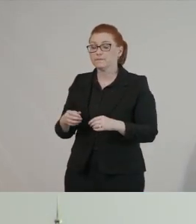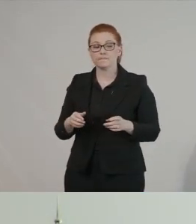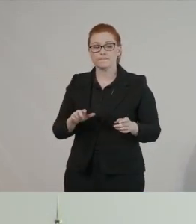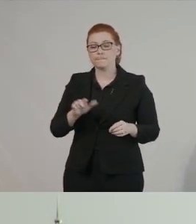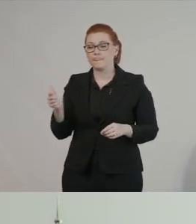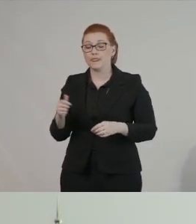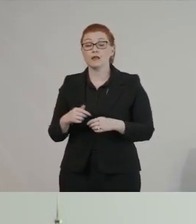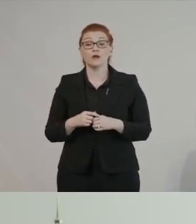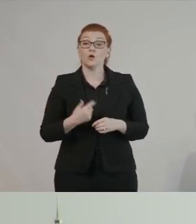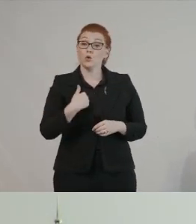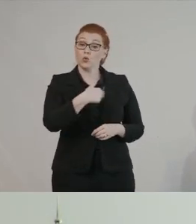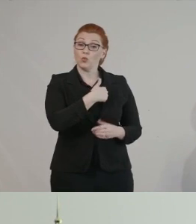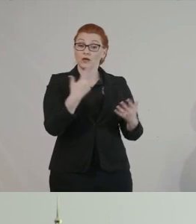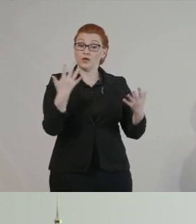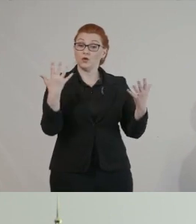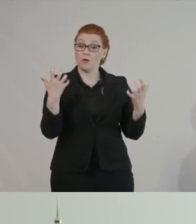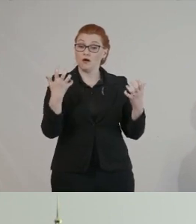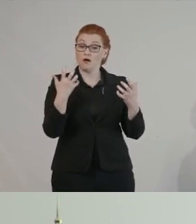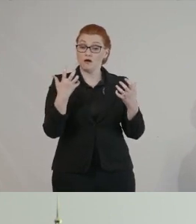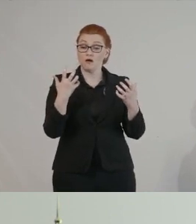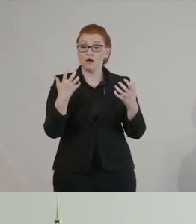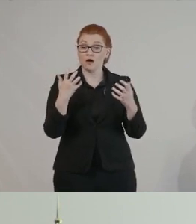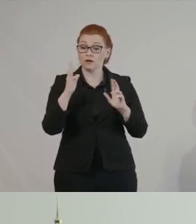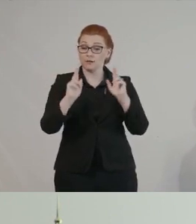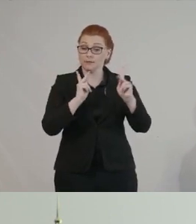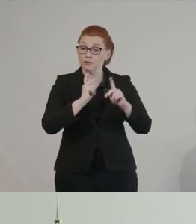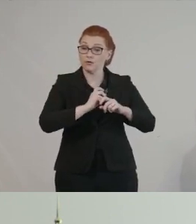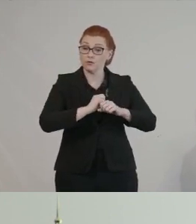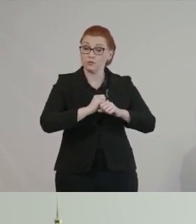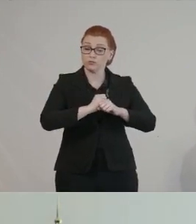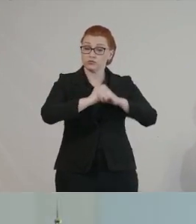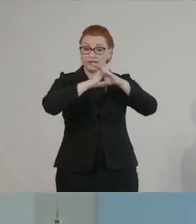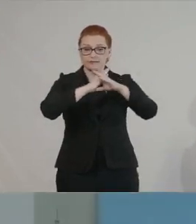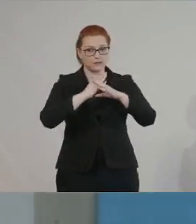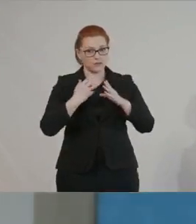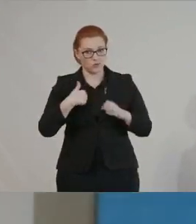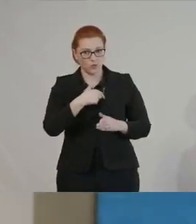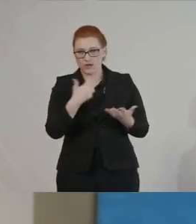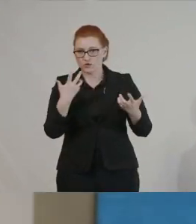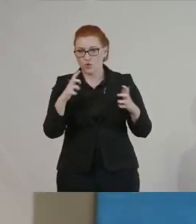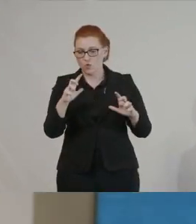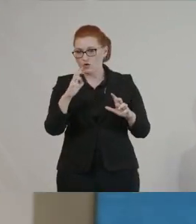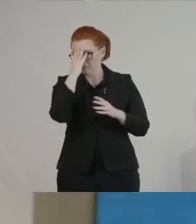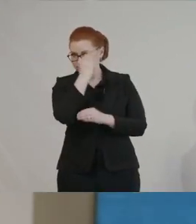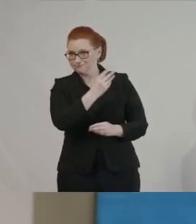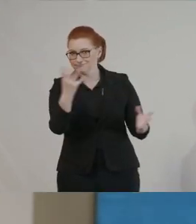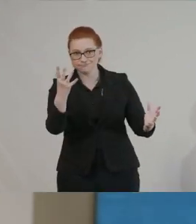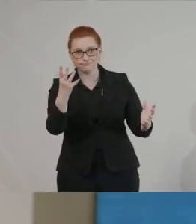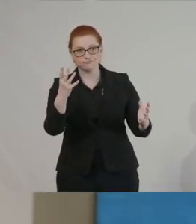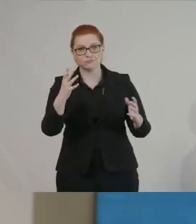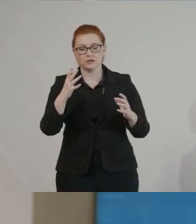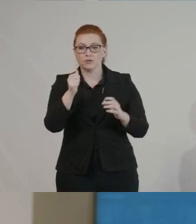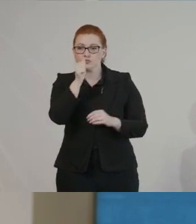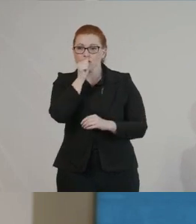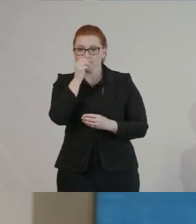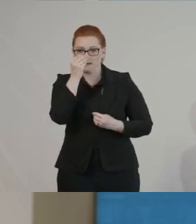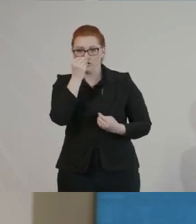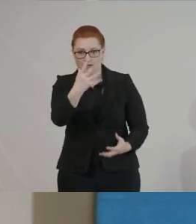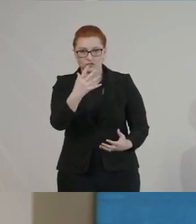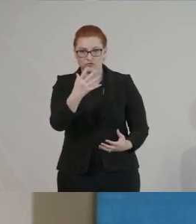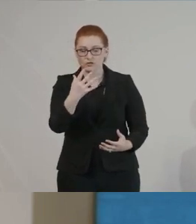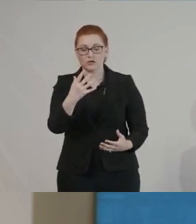and that we're not releasing protected health information on an individual that could allow somebody else to identify who